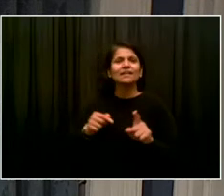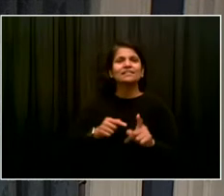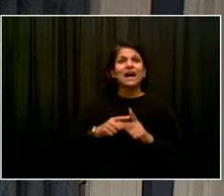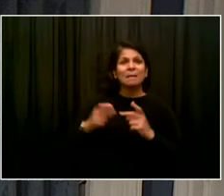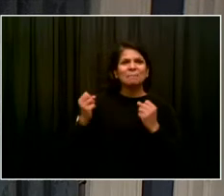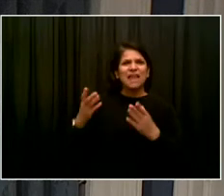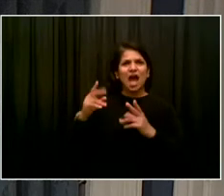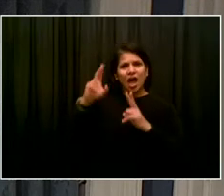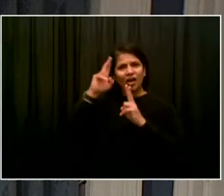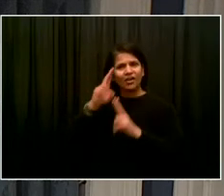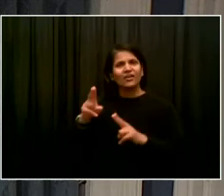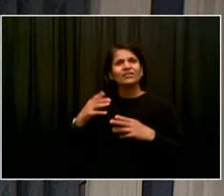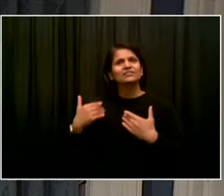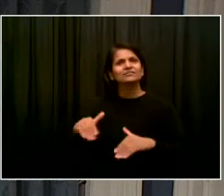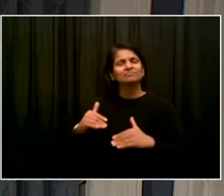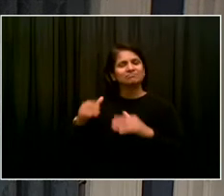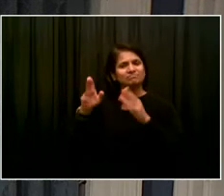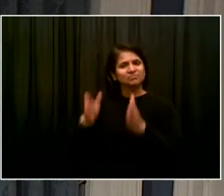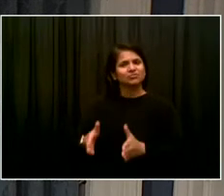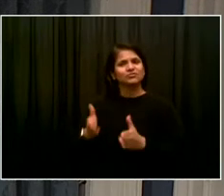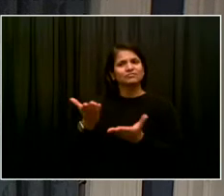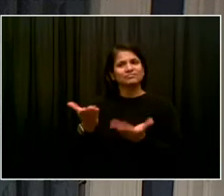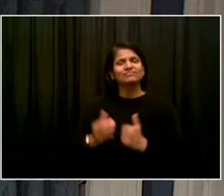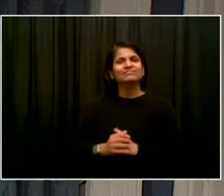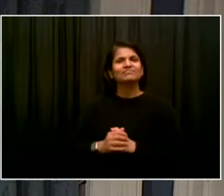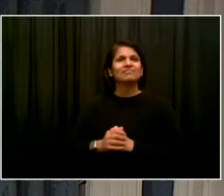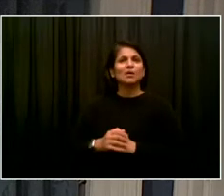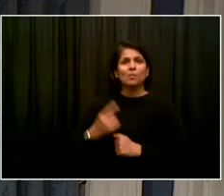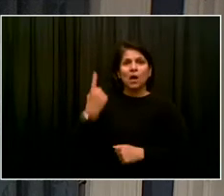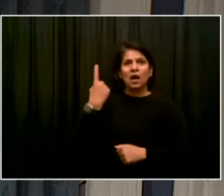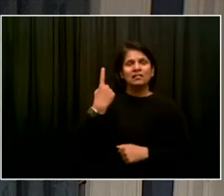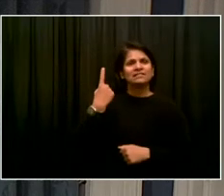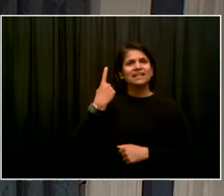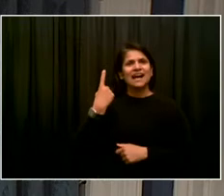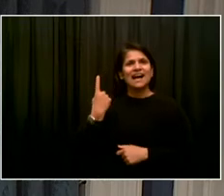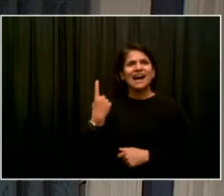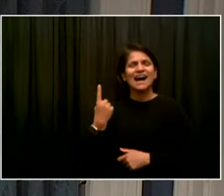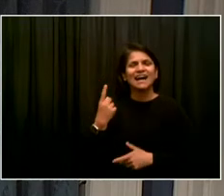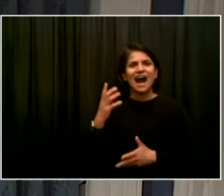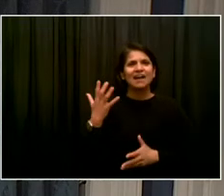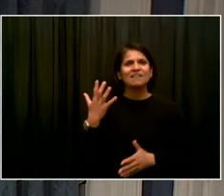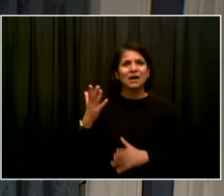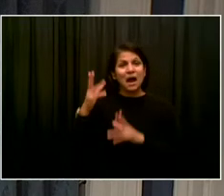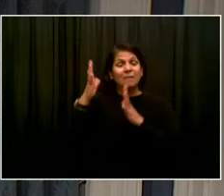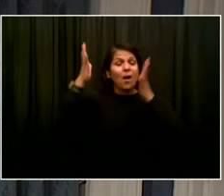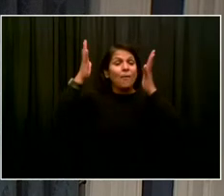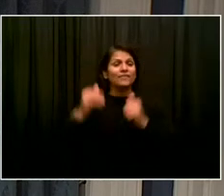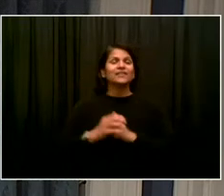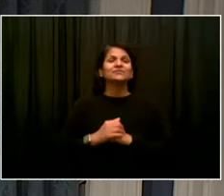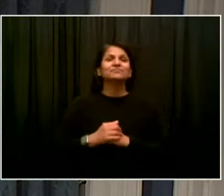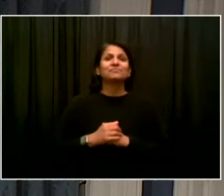Yeah. But okay. In his own way. Yes, yes. But I wanted to say